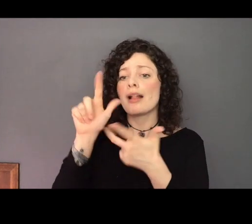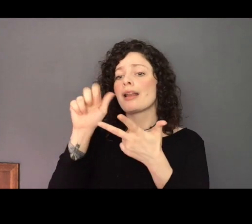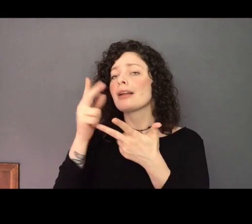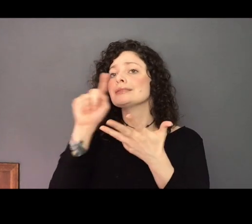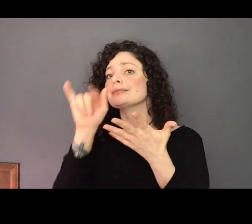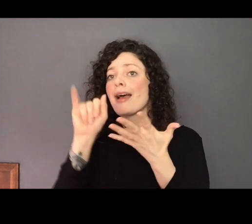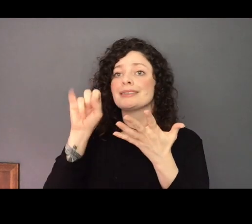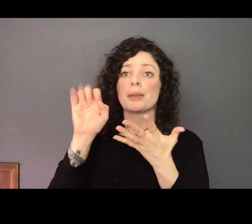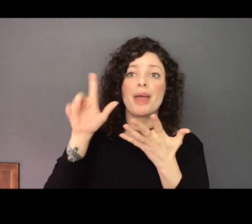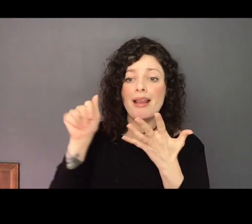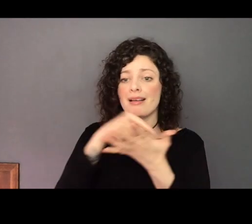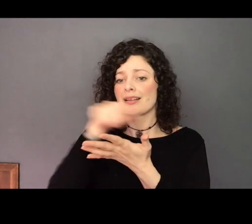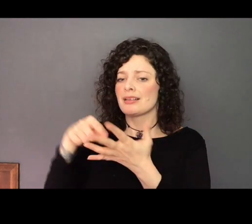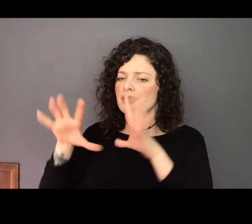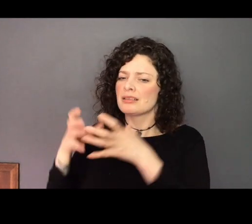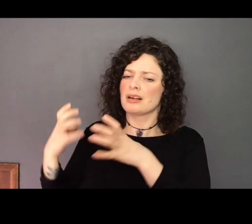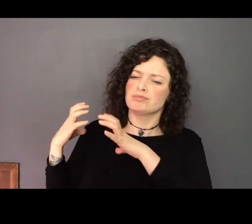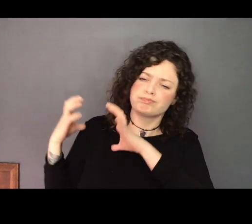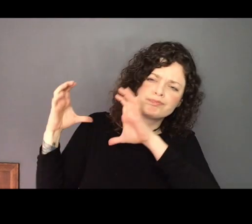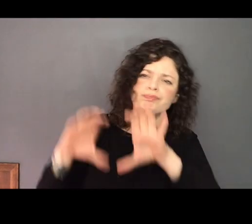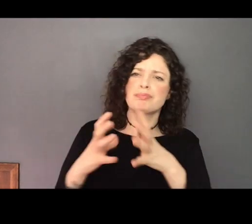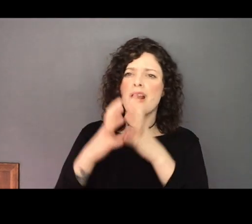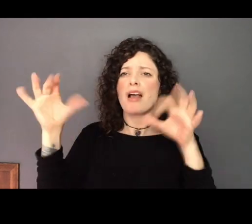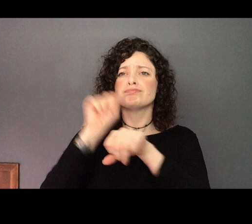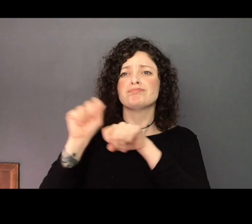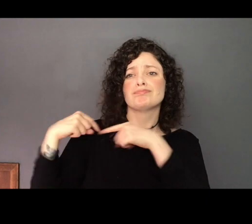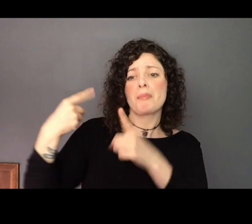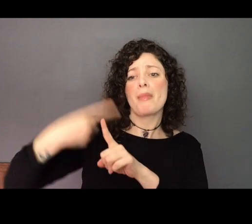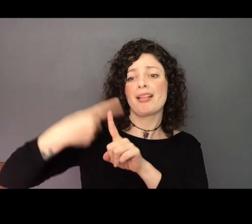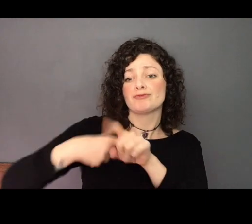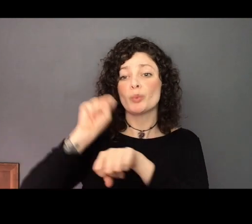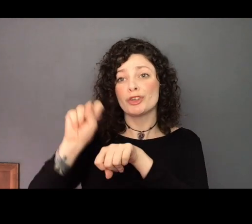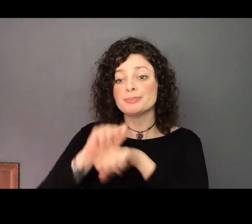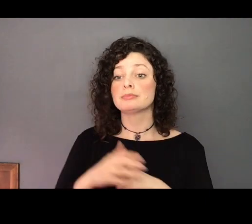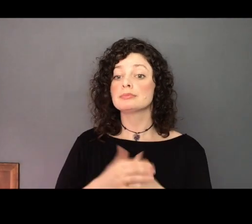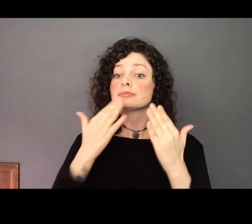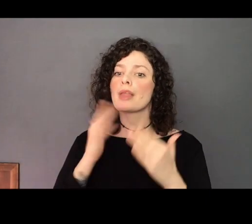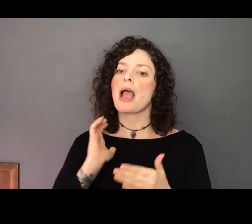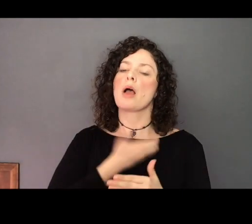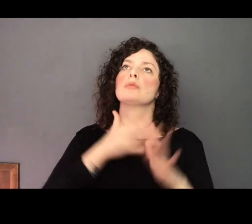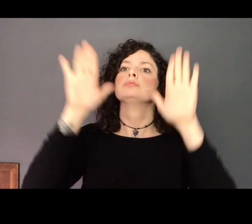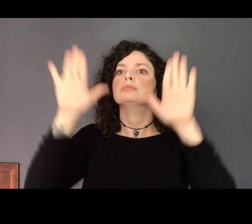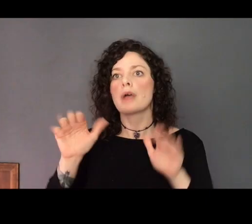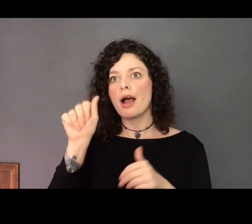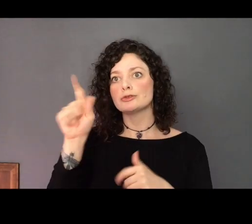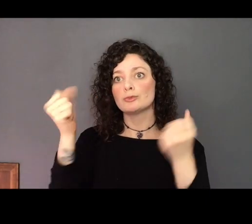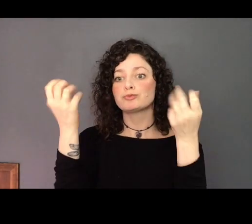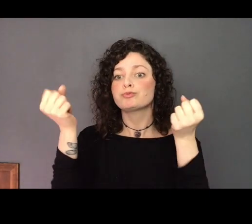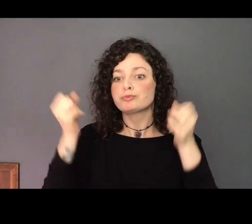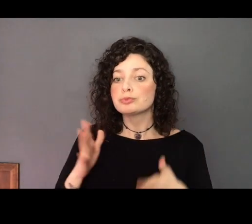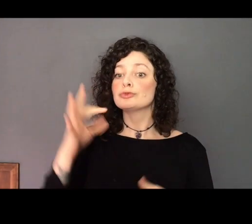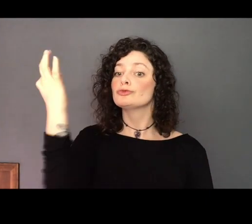Leah, Zia, and Isabella, for contributing months worth of effort towards the show. Thank you to our incredible roster of ASL performers,